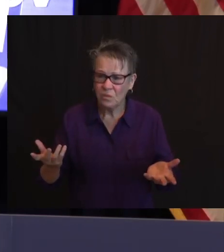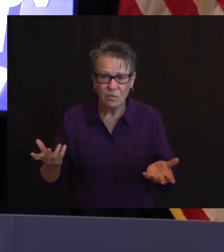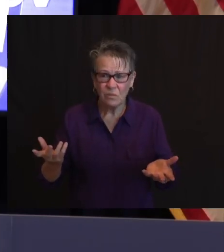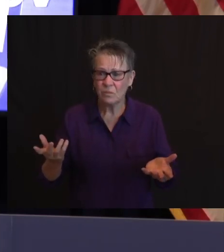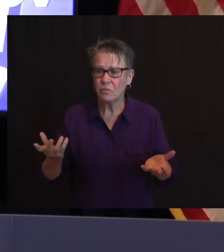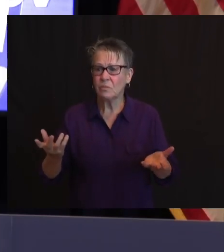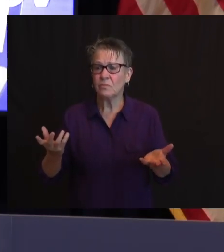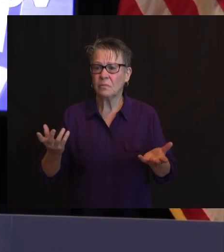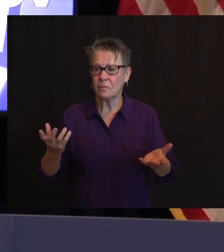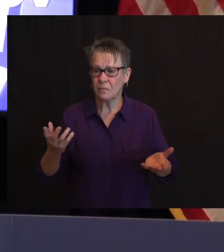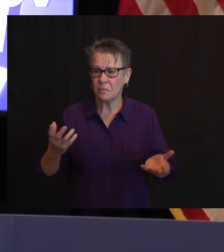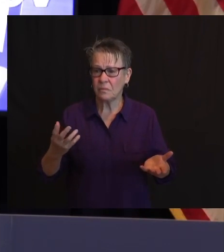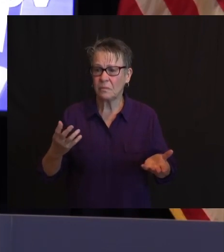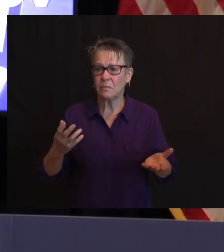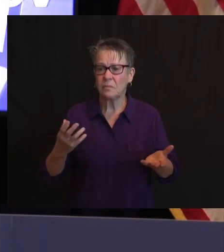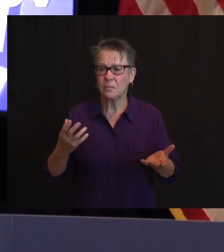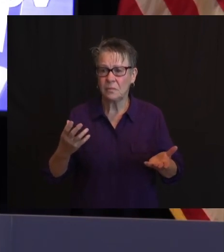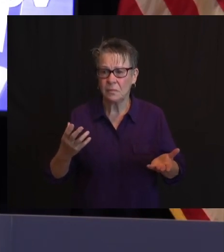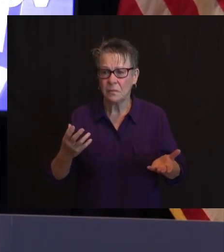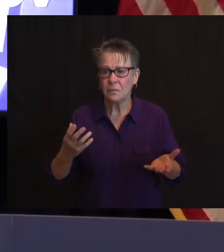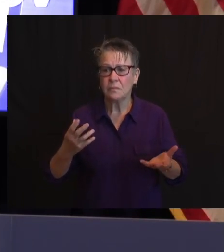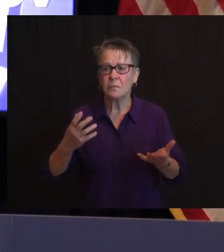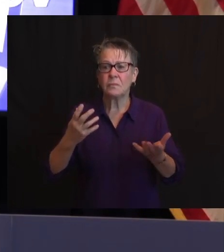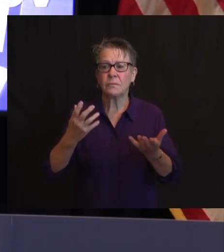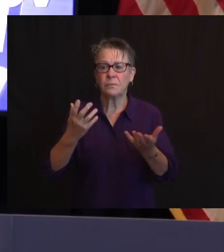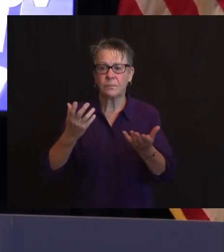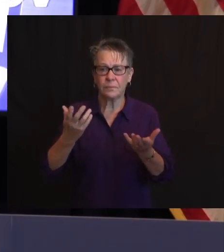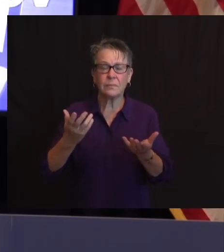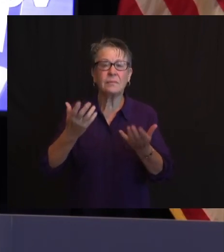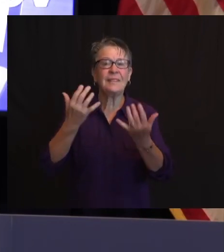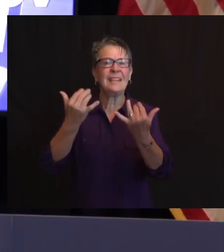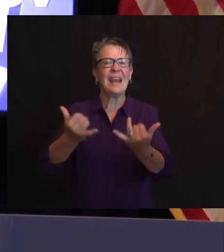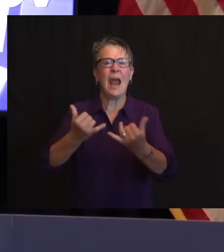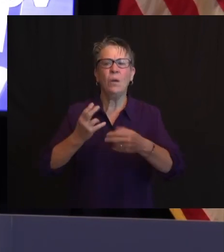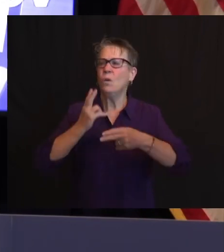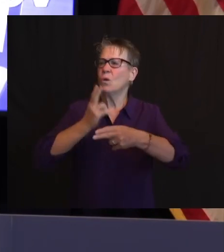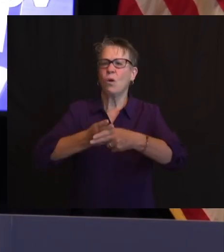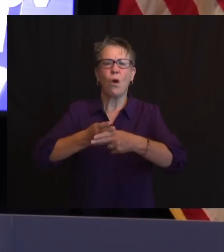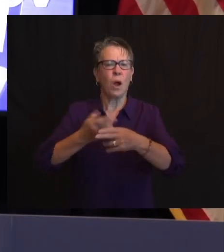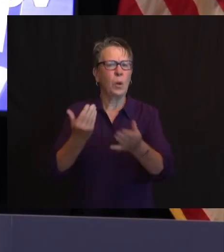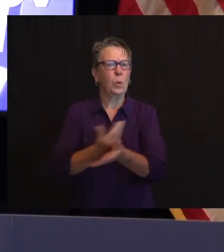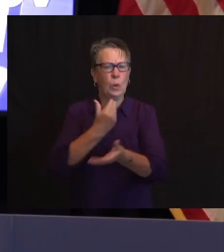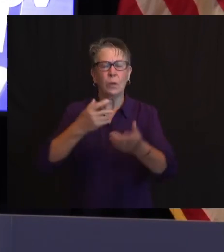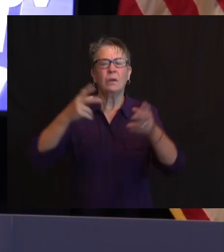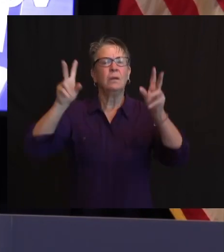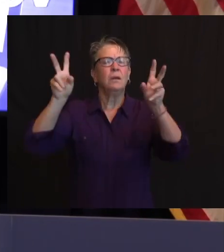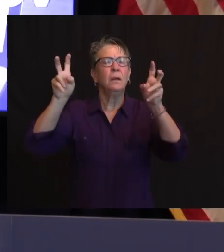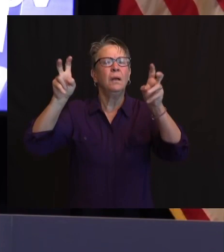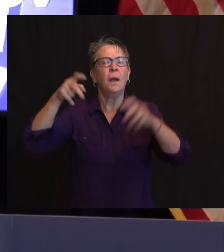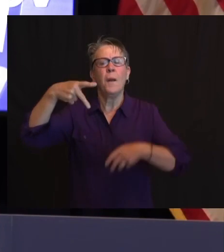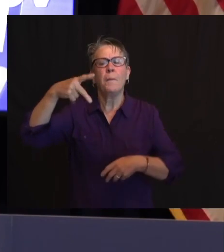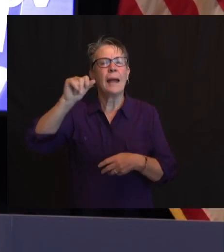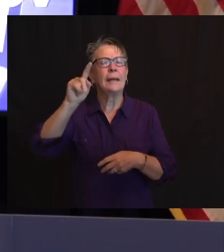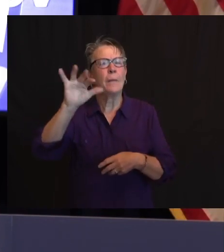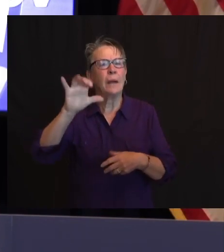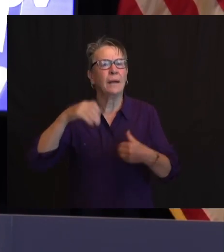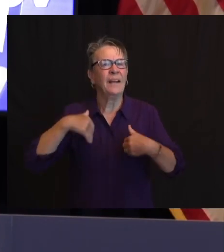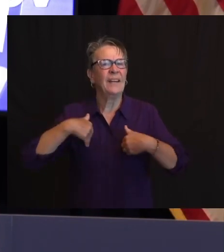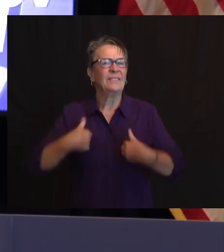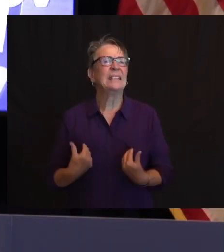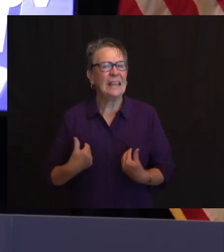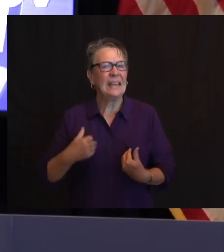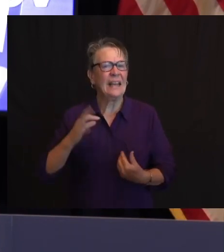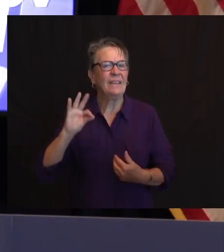exhaustion from the effects of COVID-19 health emergency on our lives. The key sign of